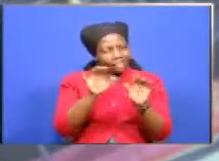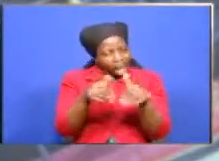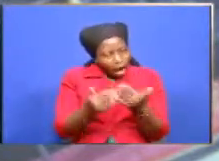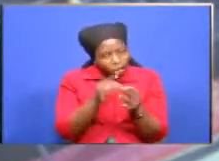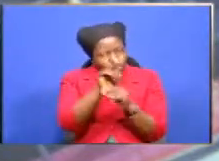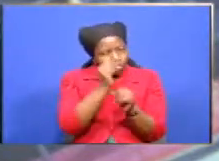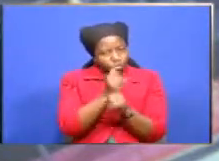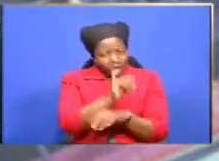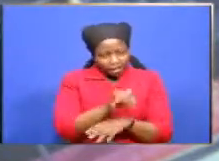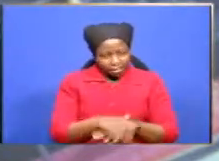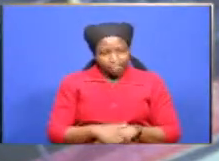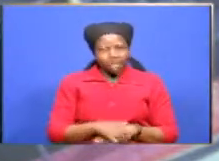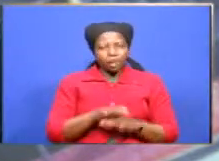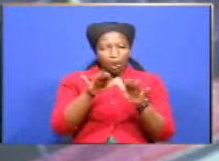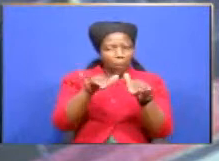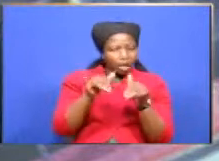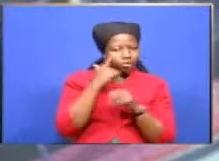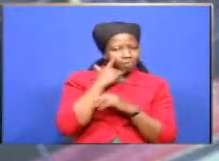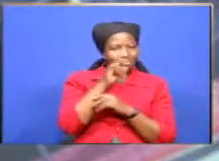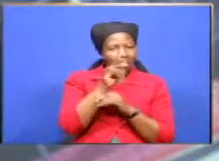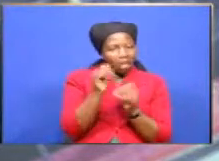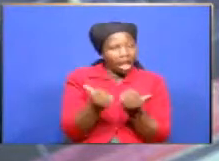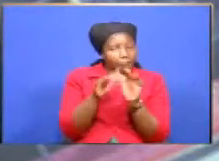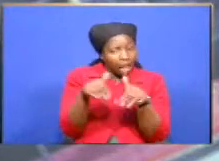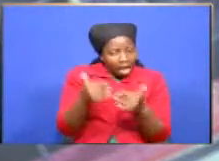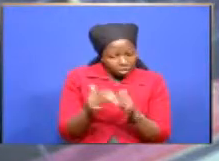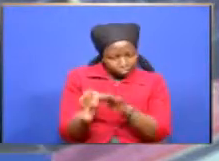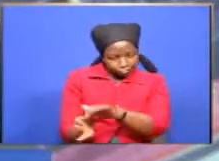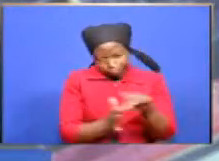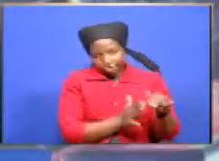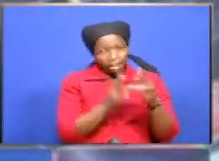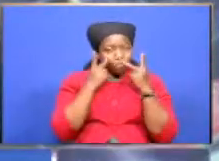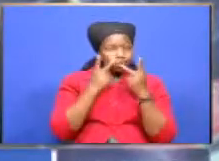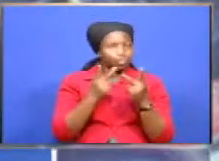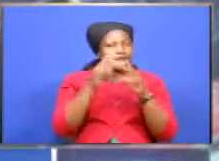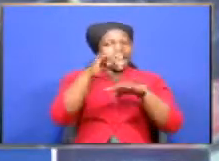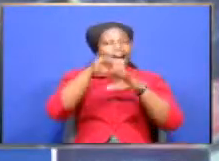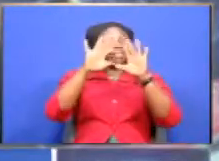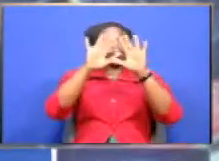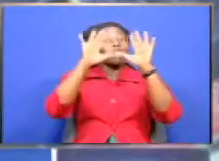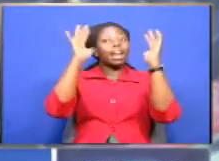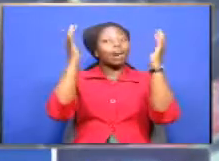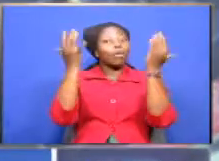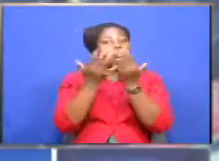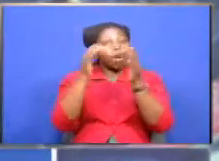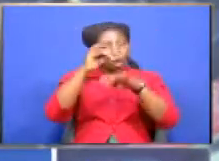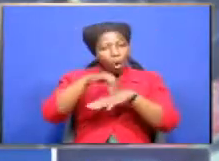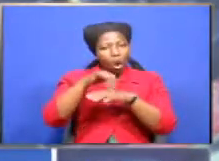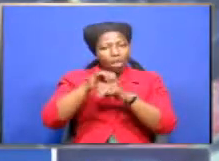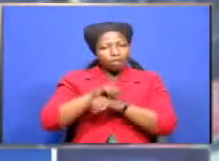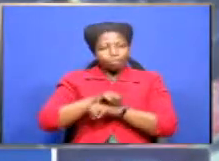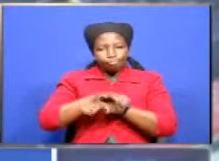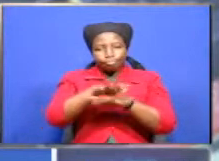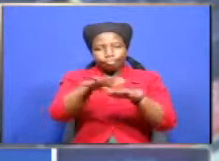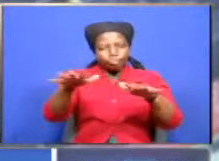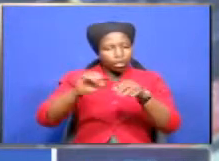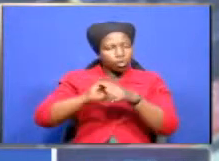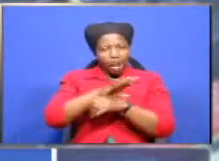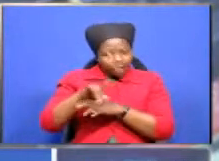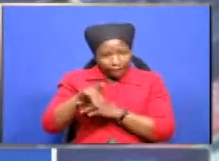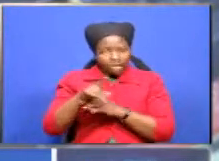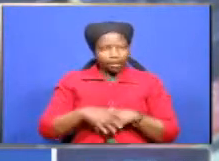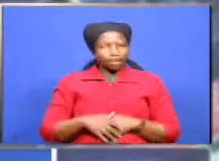see how that indeed is going to pan out. Now, looking at the global perspective on the spread of coronavirus, the